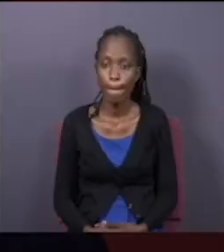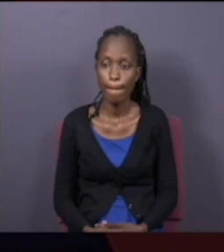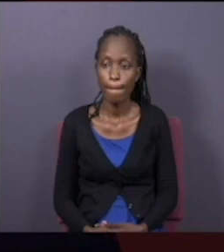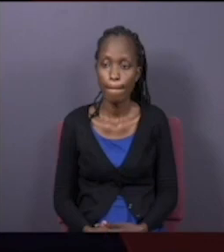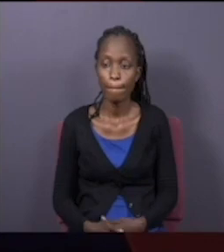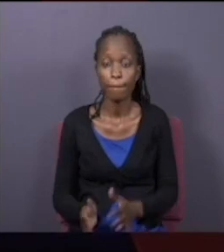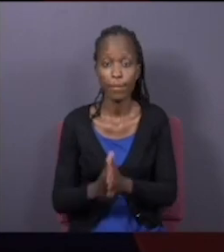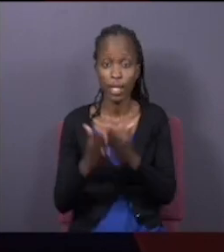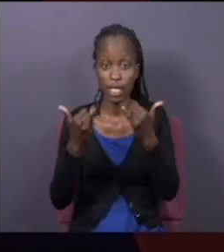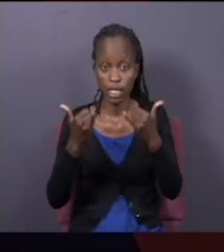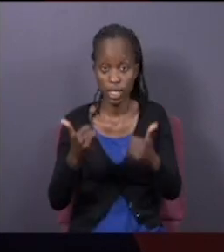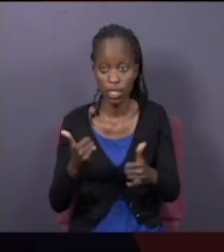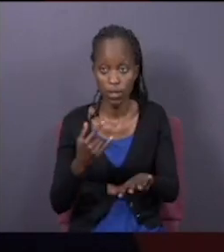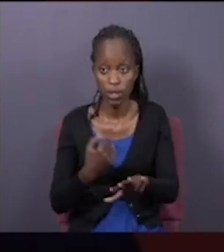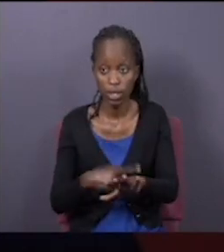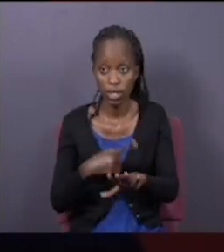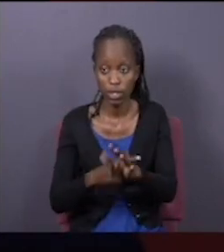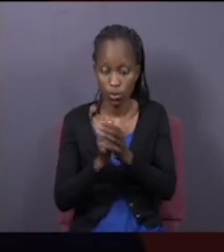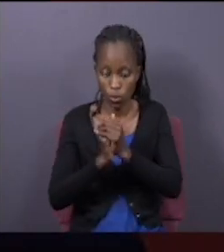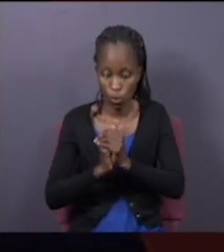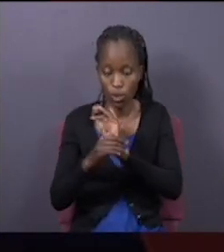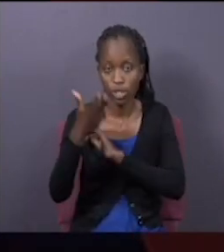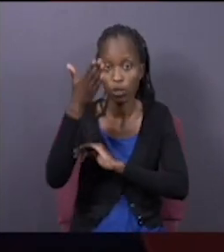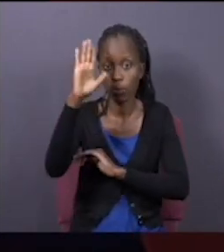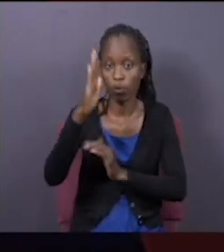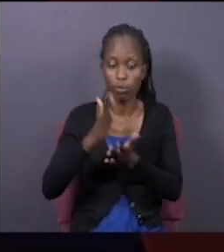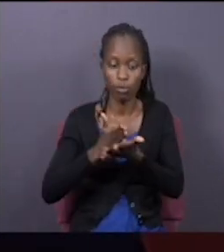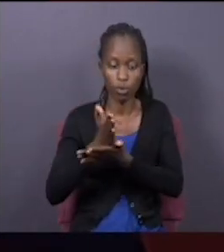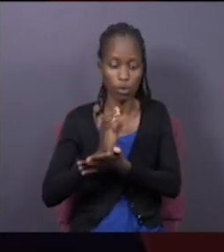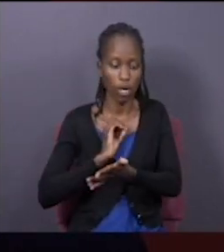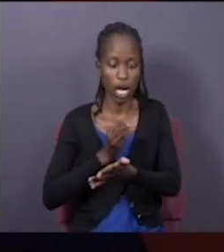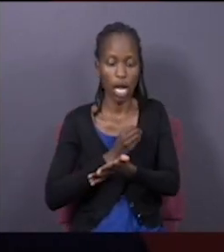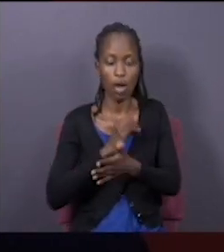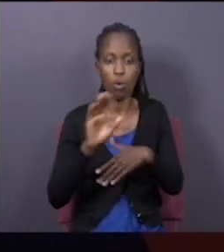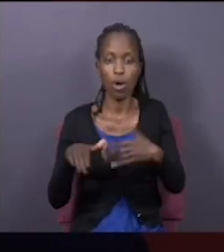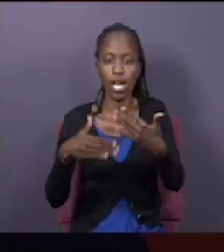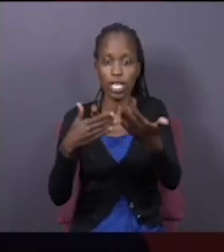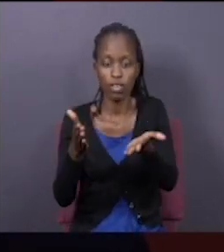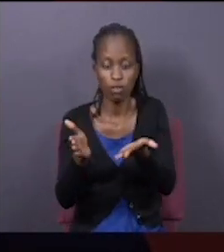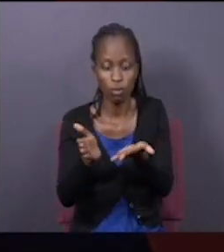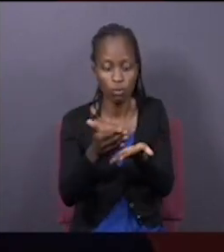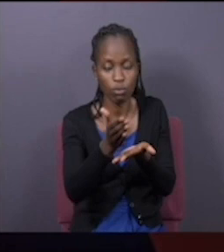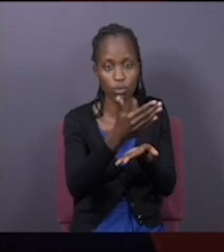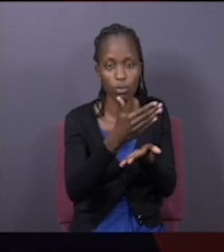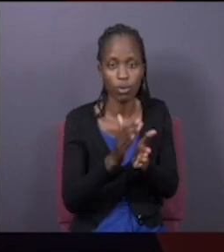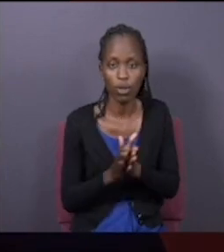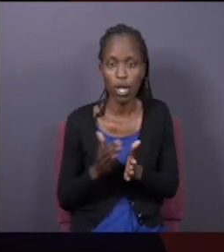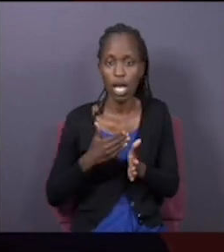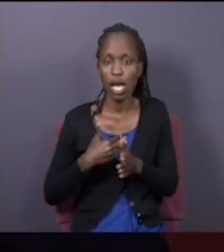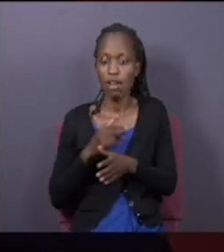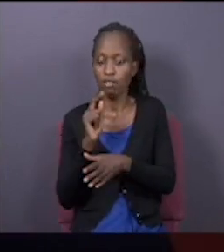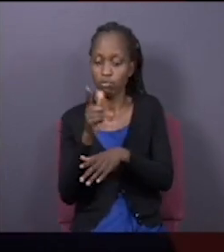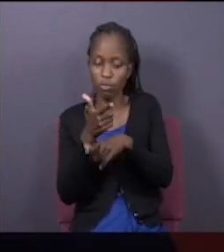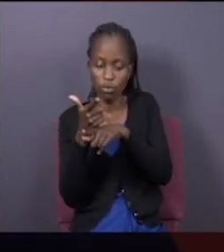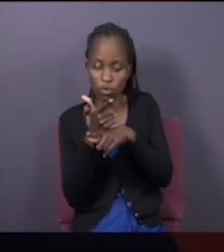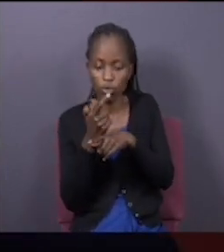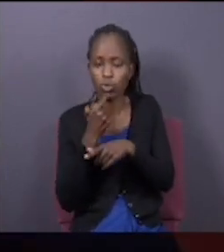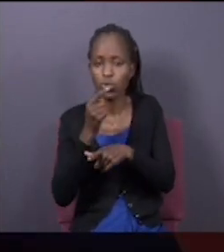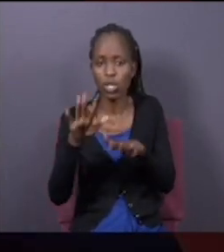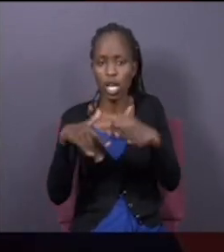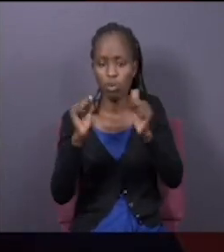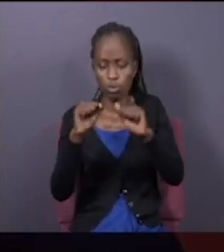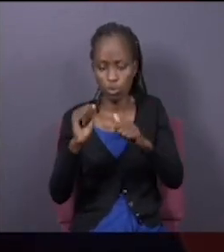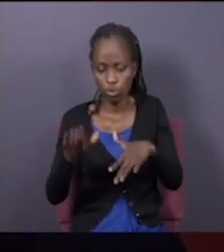And it's now time to worship the Lord with our substance. There'll be a clip following shortly just to give you further